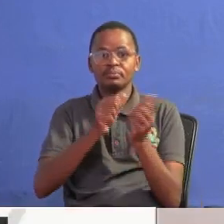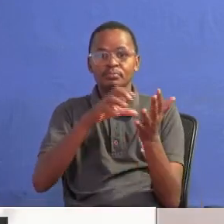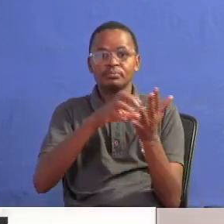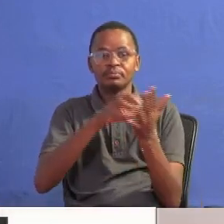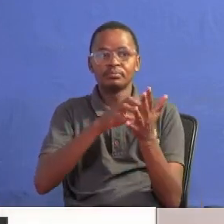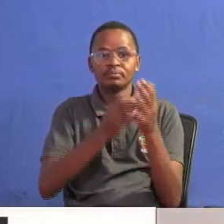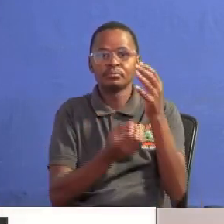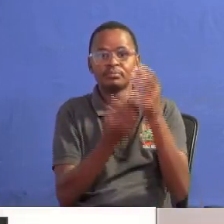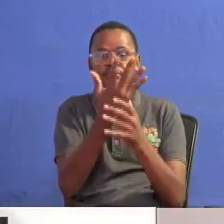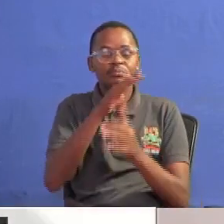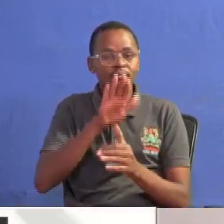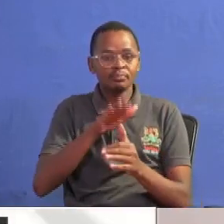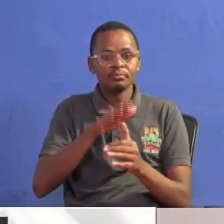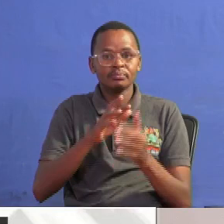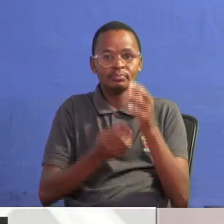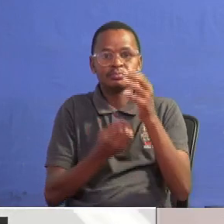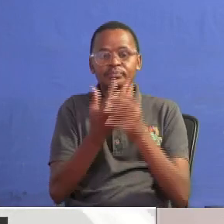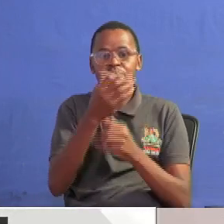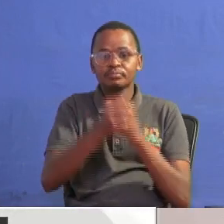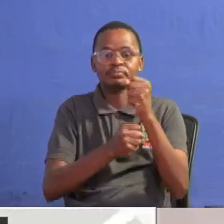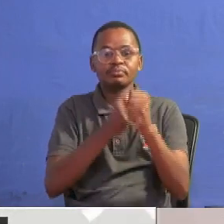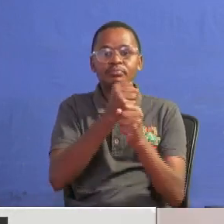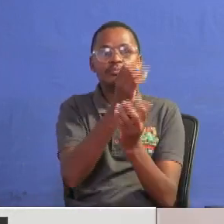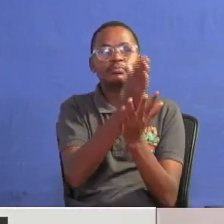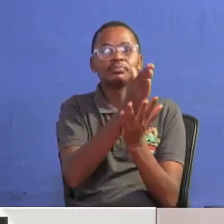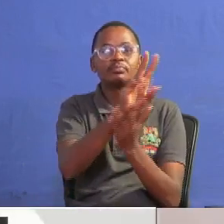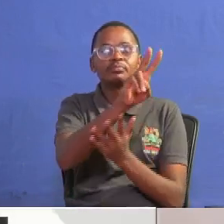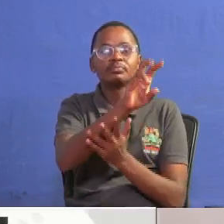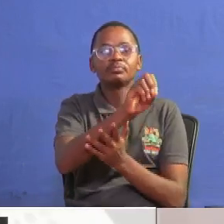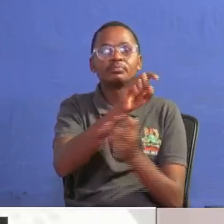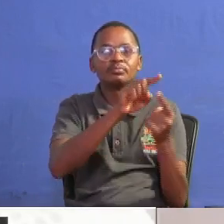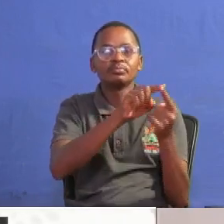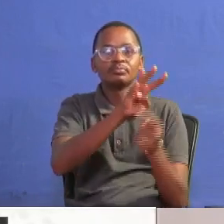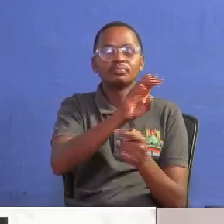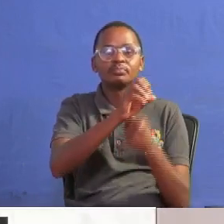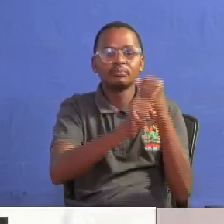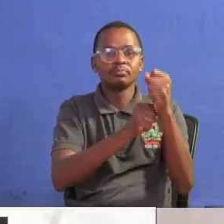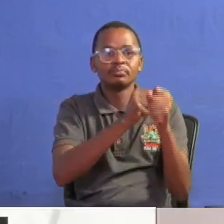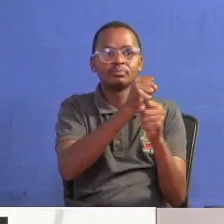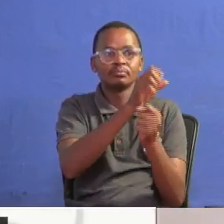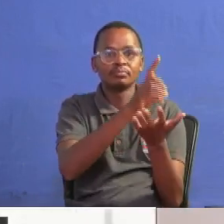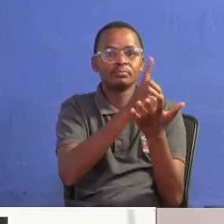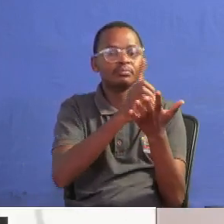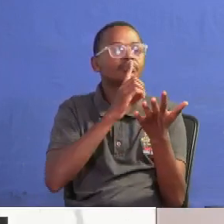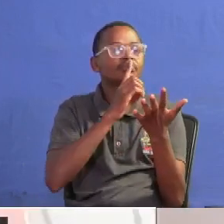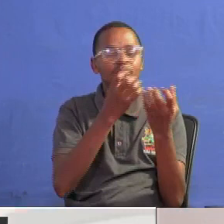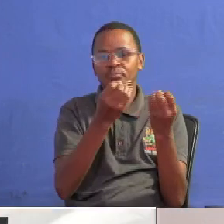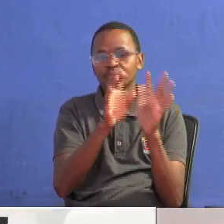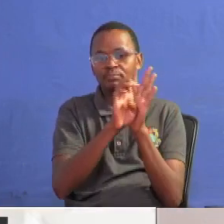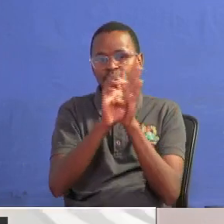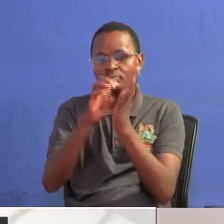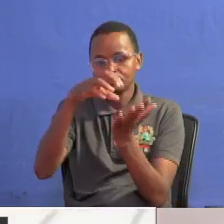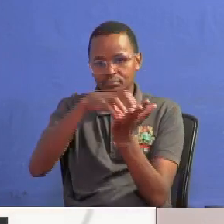mainly manifesting among women of reproductive years between 20 to 40 years. Doctors say that in many instances,